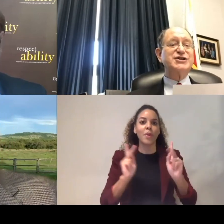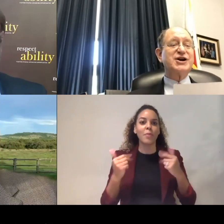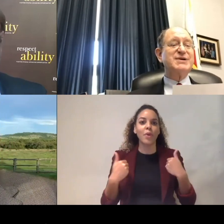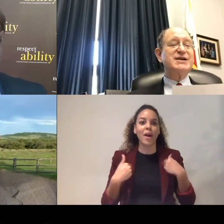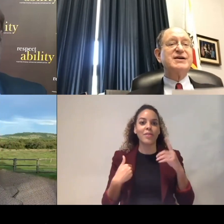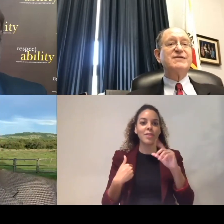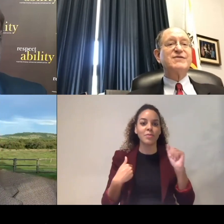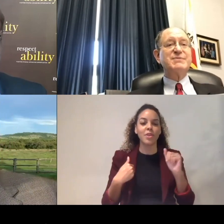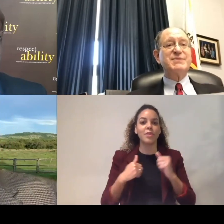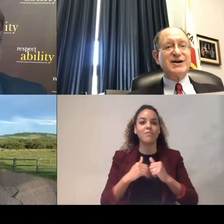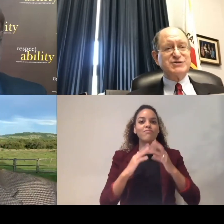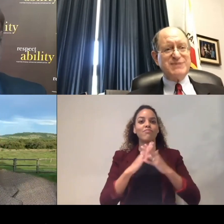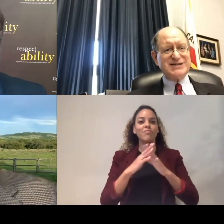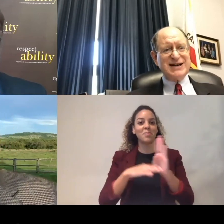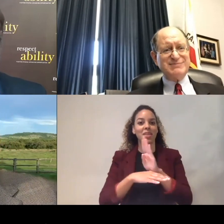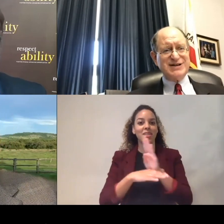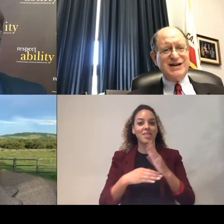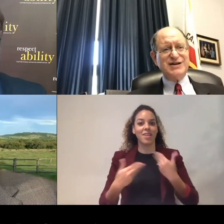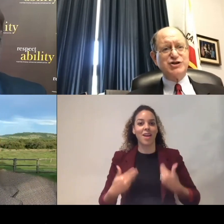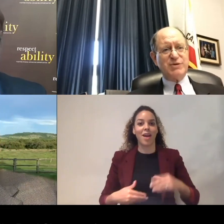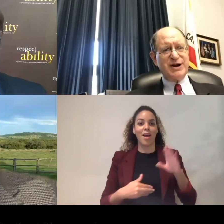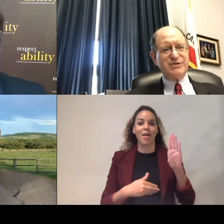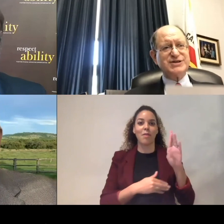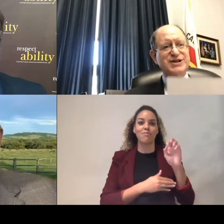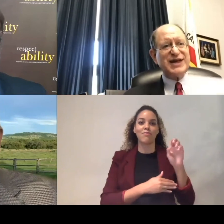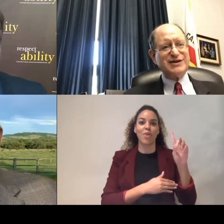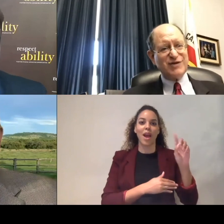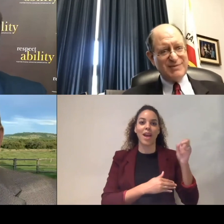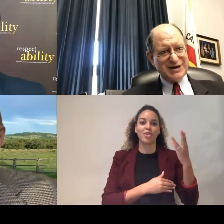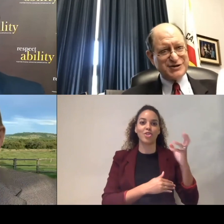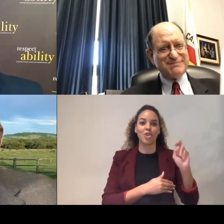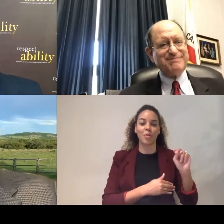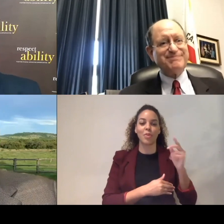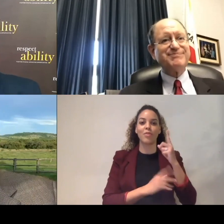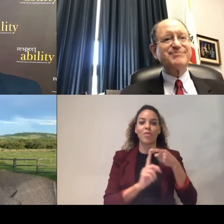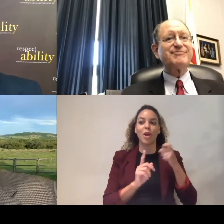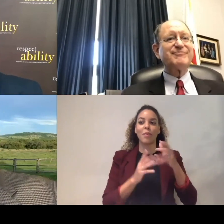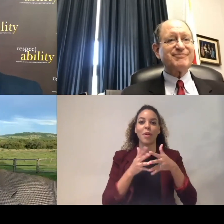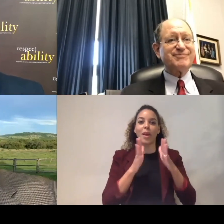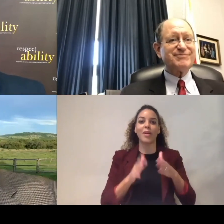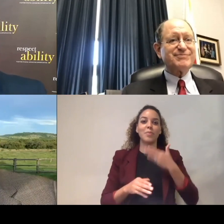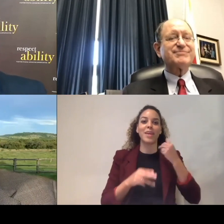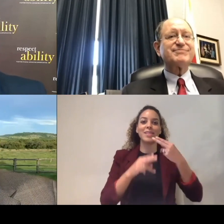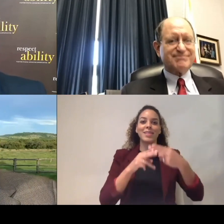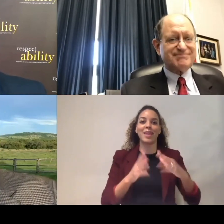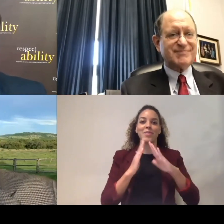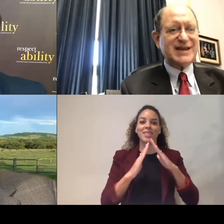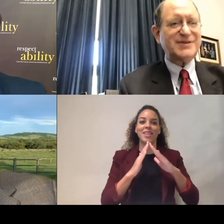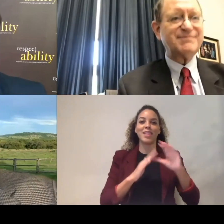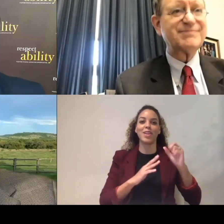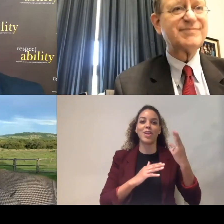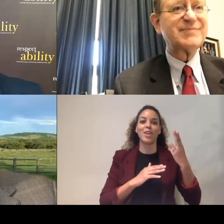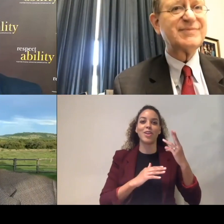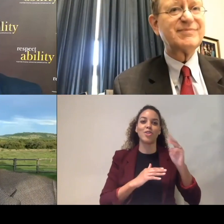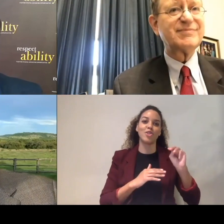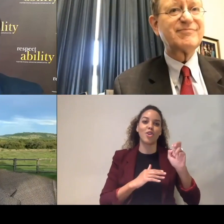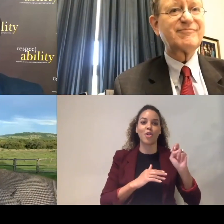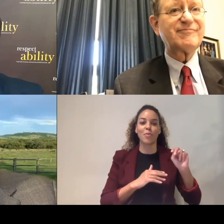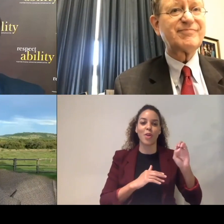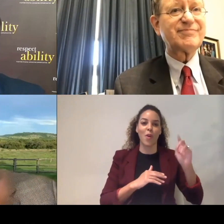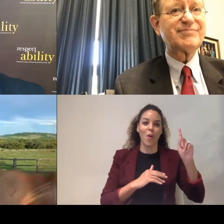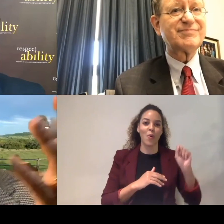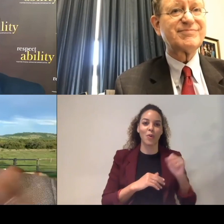Brad Sherman from America's Best Named City, Sherman Oaks. Thank you very much. Thank you so much, Congressman. Mr. Chairman, this is Steve Bartlett.